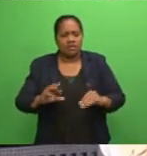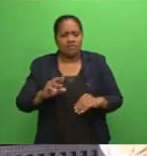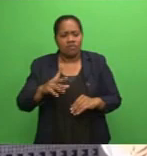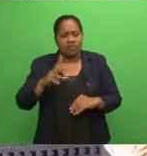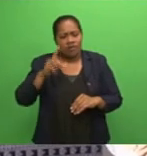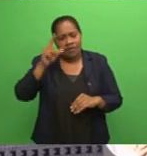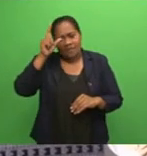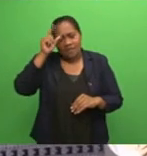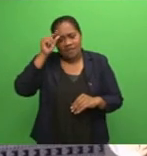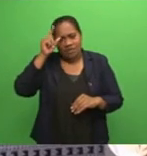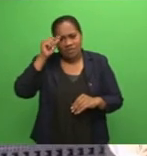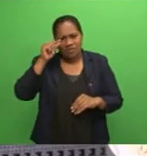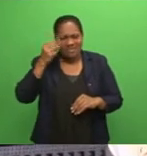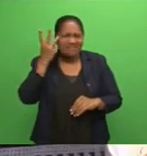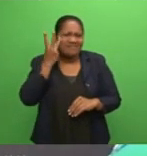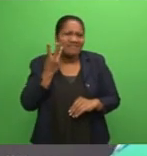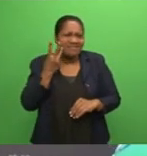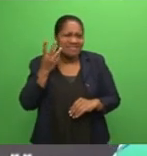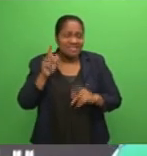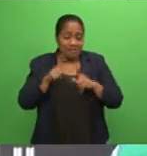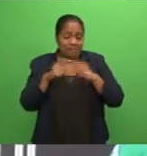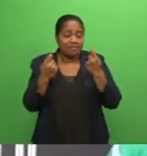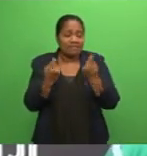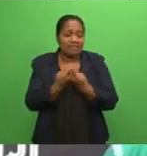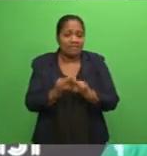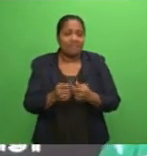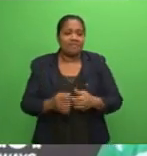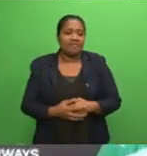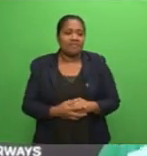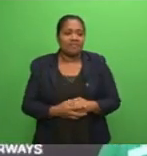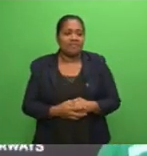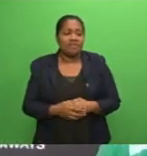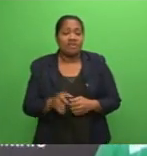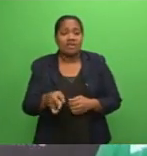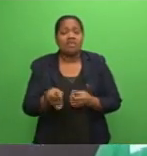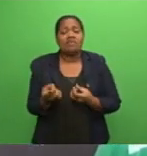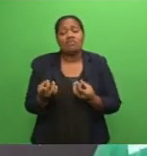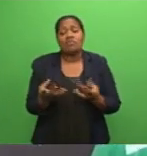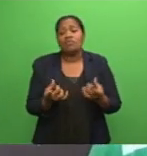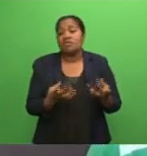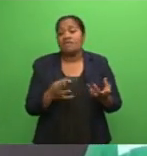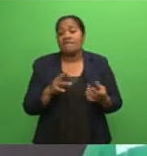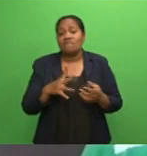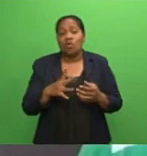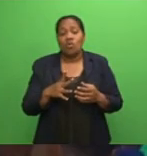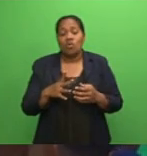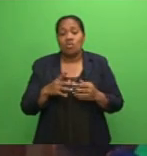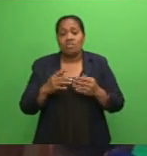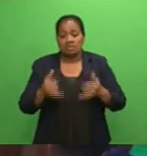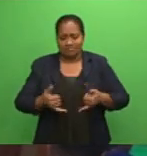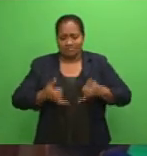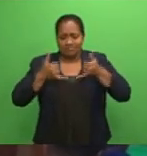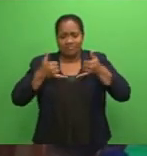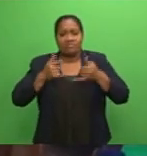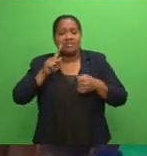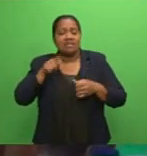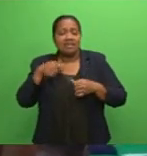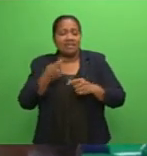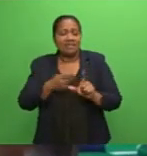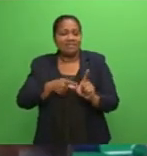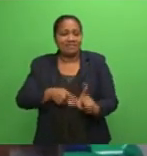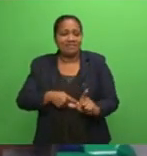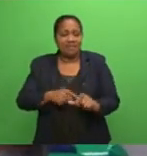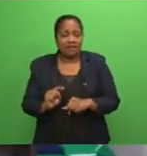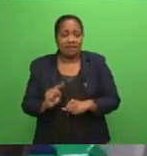team with players in the academy preparation for the World Cup next year. The first Fiji Rugby